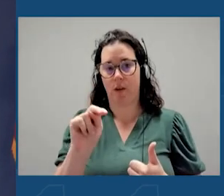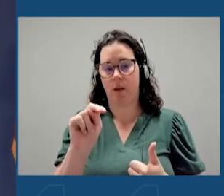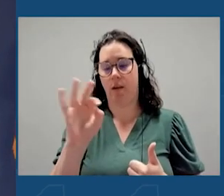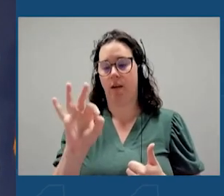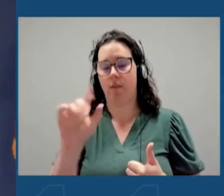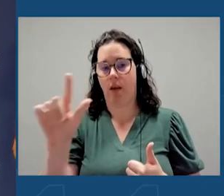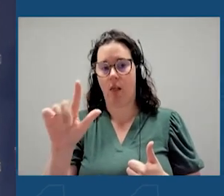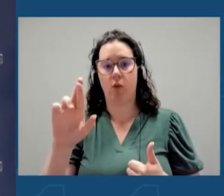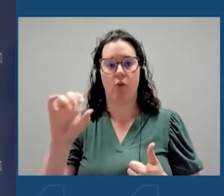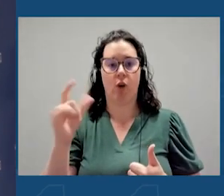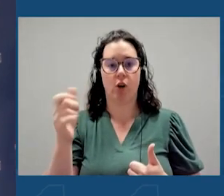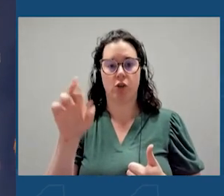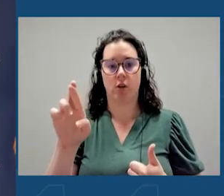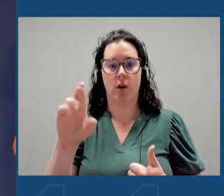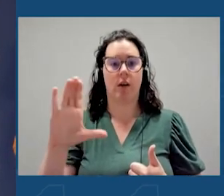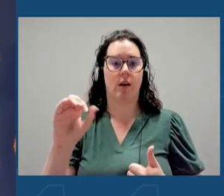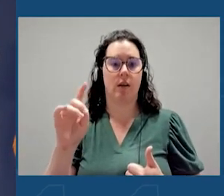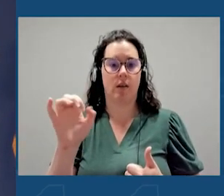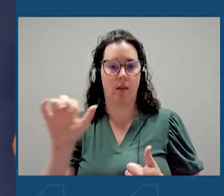Goodell.